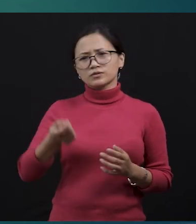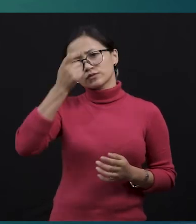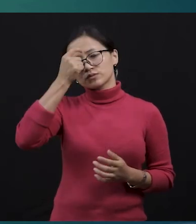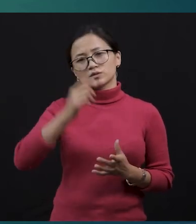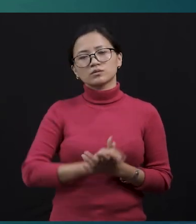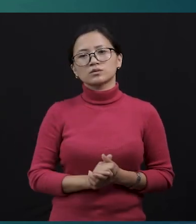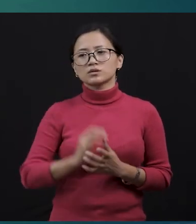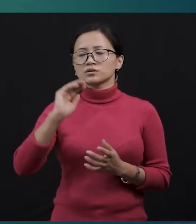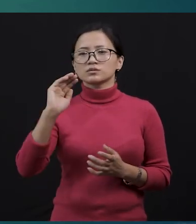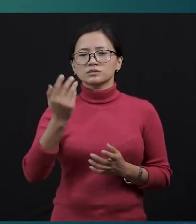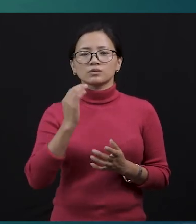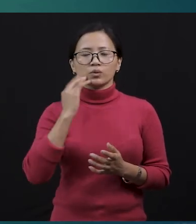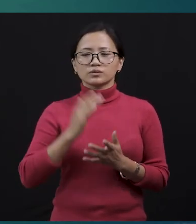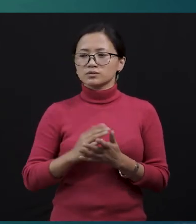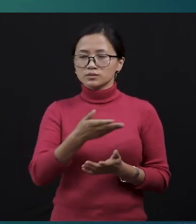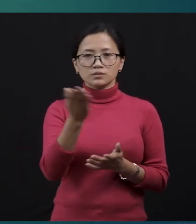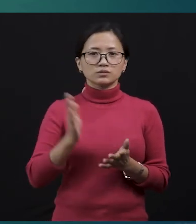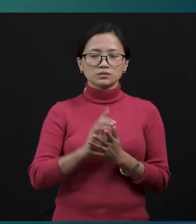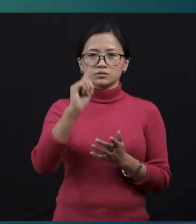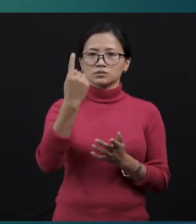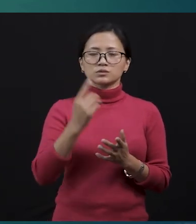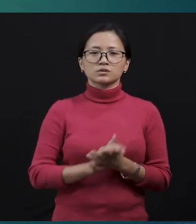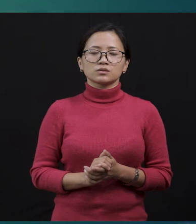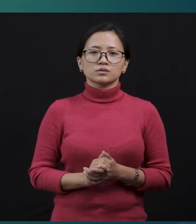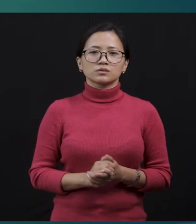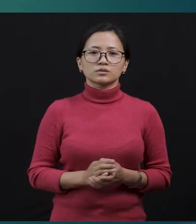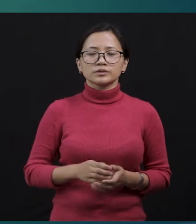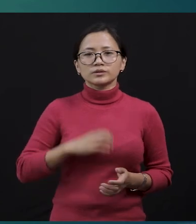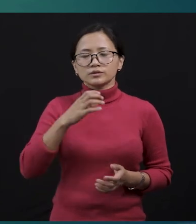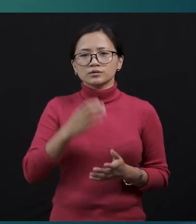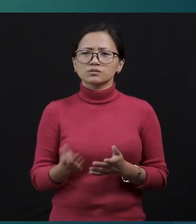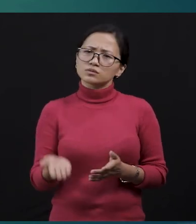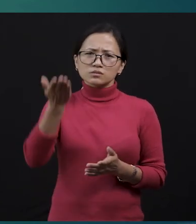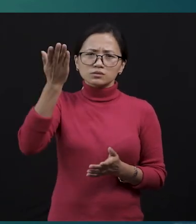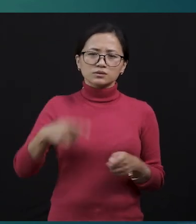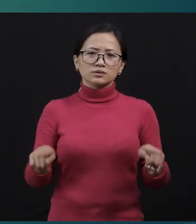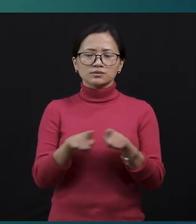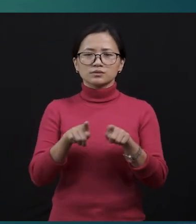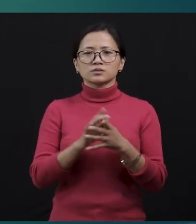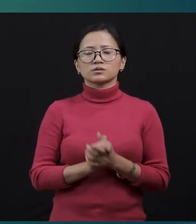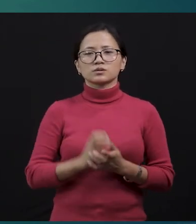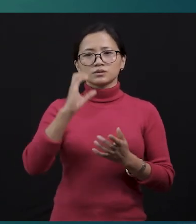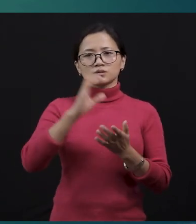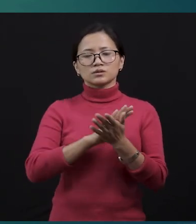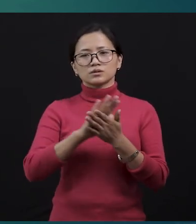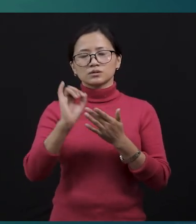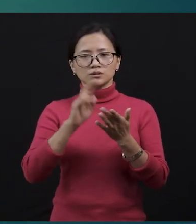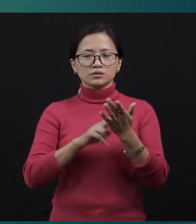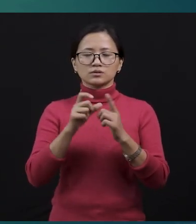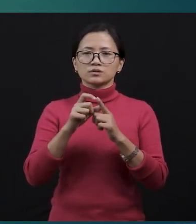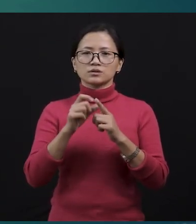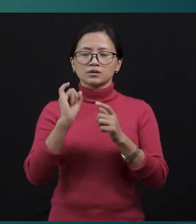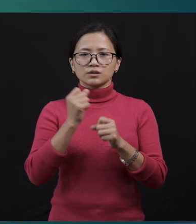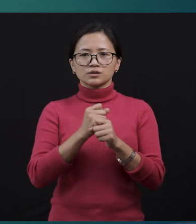things, when there is someone to guide and encourage you, you can always be lifted up again. So the same thing with the students in Chandigarh. Her message